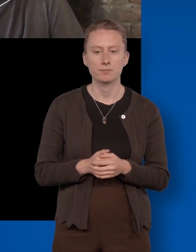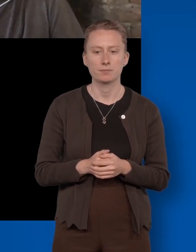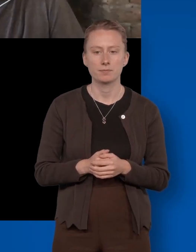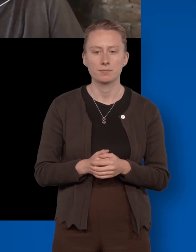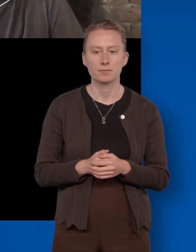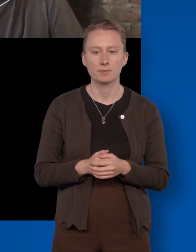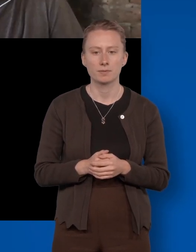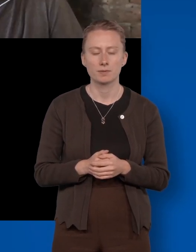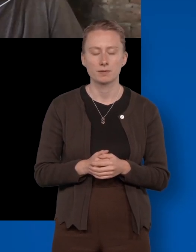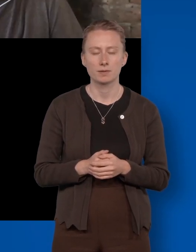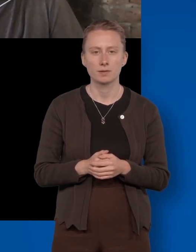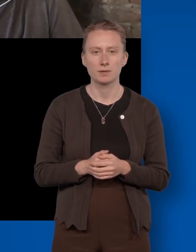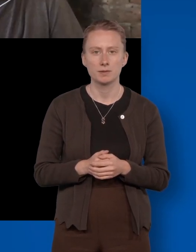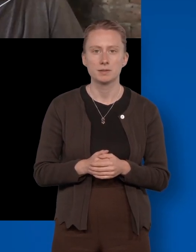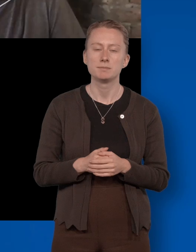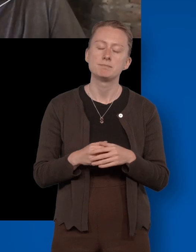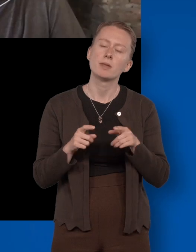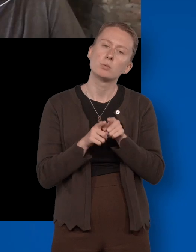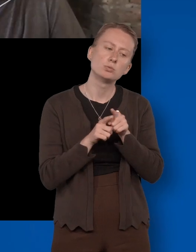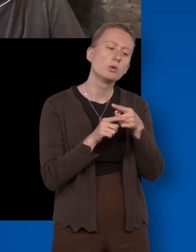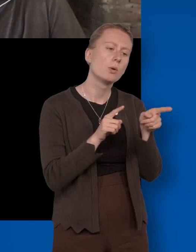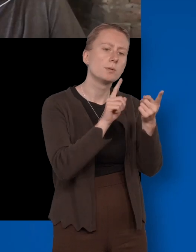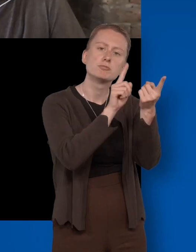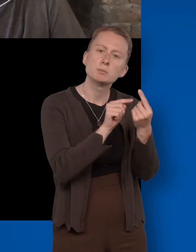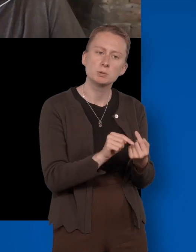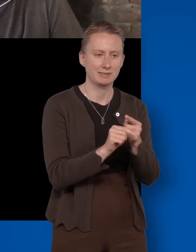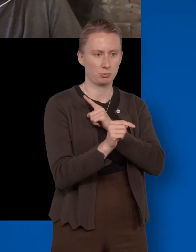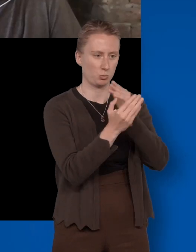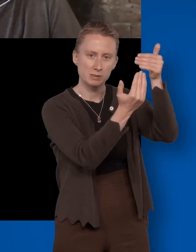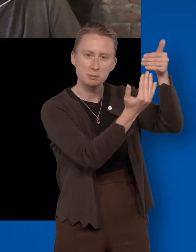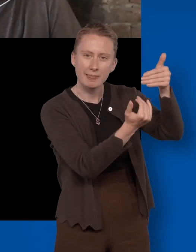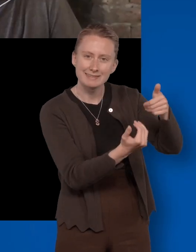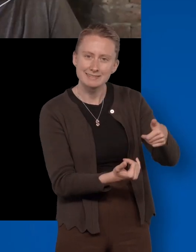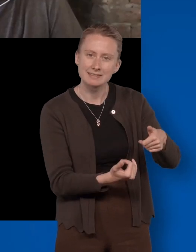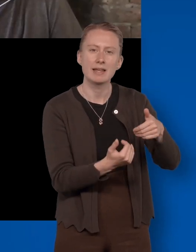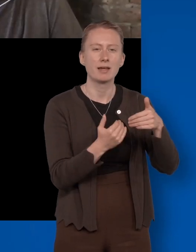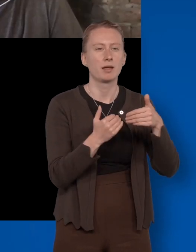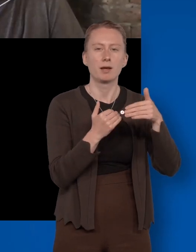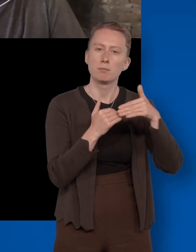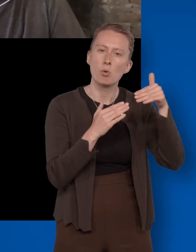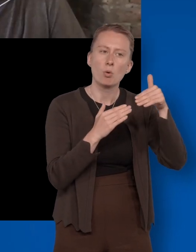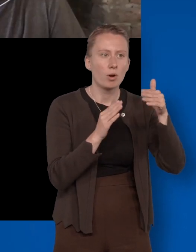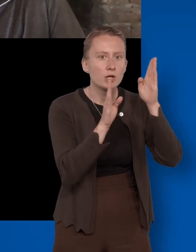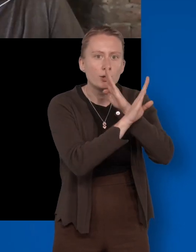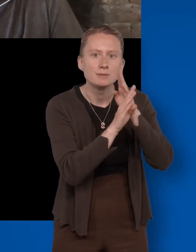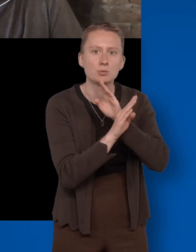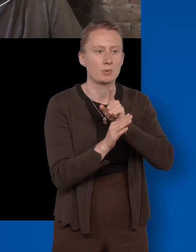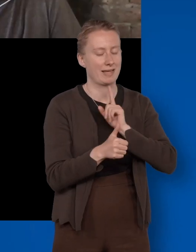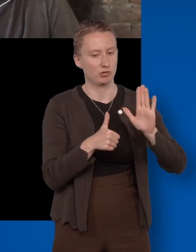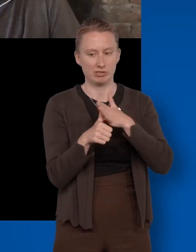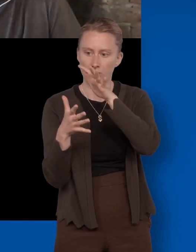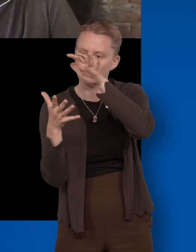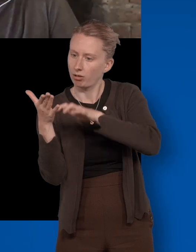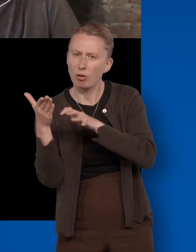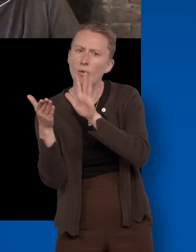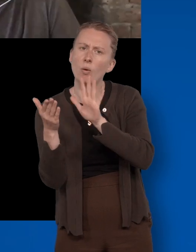there is a kind of, because the responses are sort of split up in that way, there is a sort of further anonymization because even the original